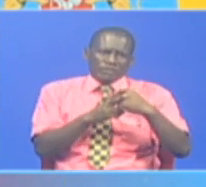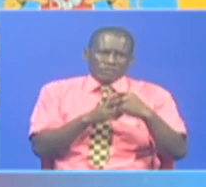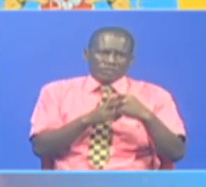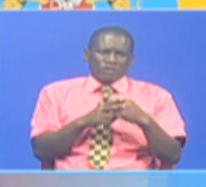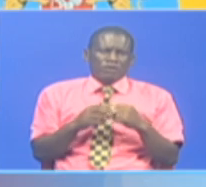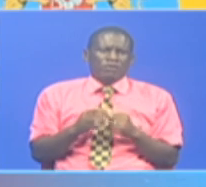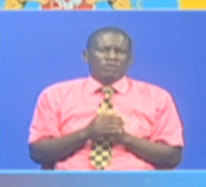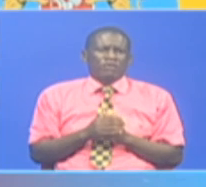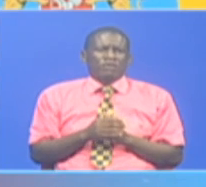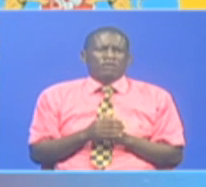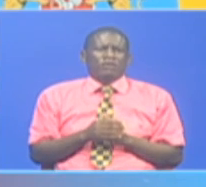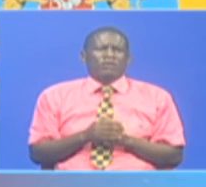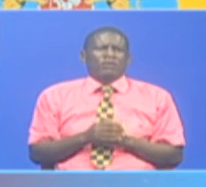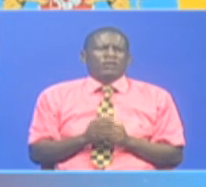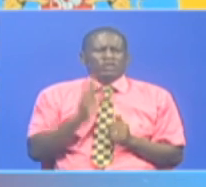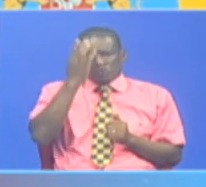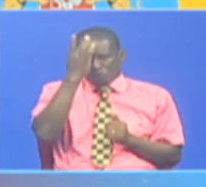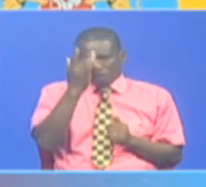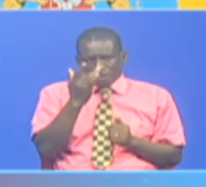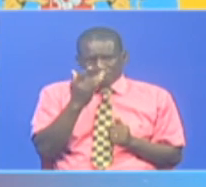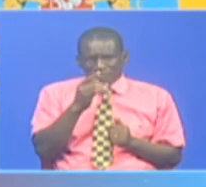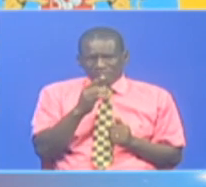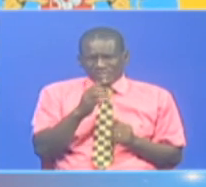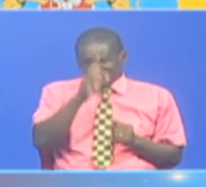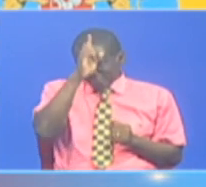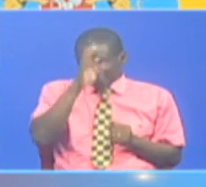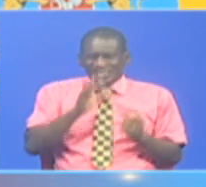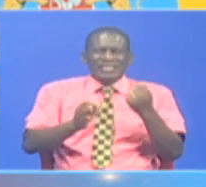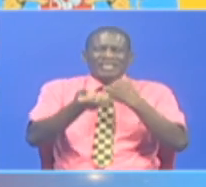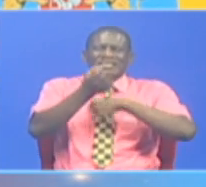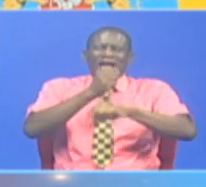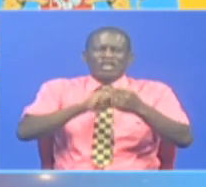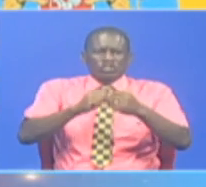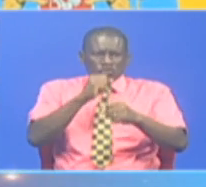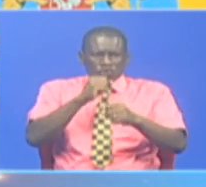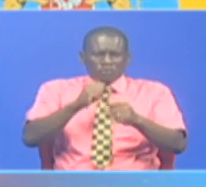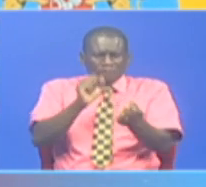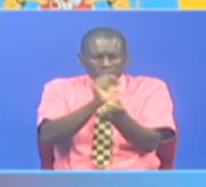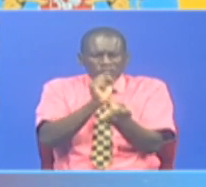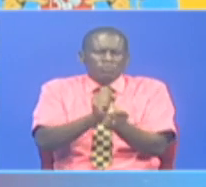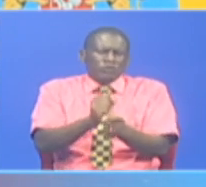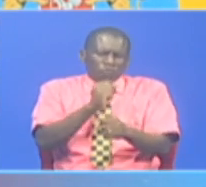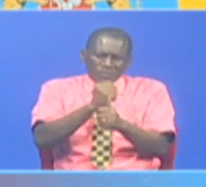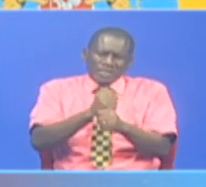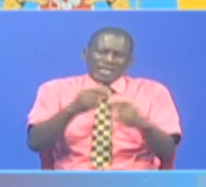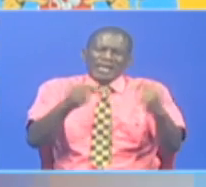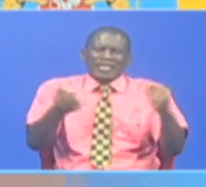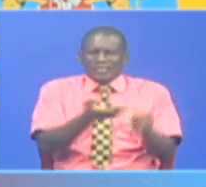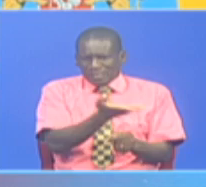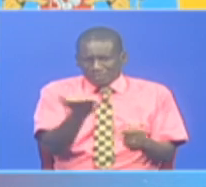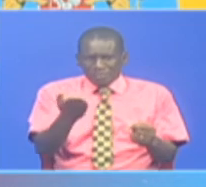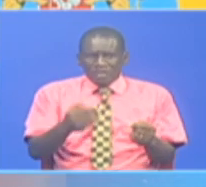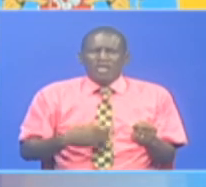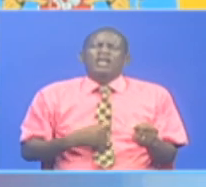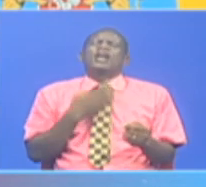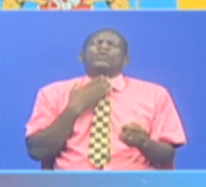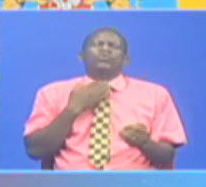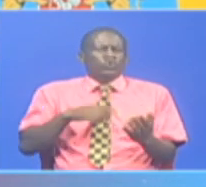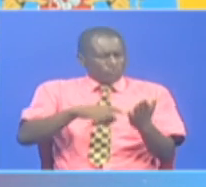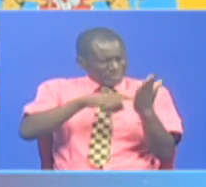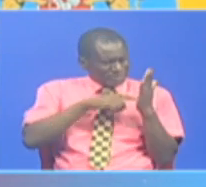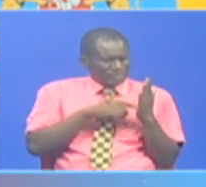regulations, because severe action will be taken against them. And I just want to